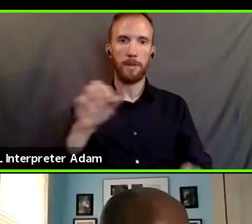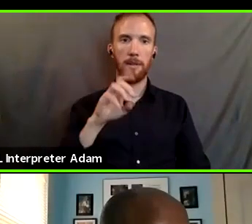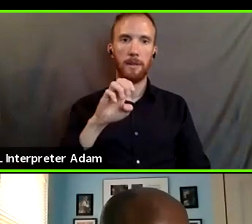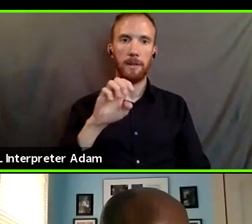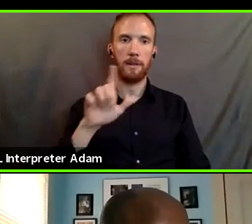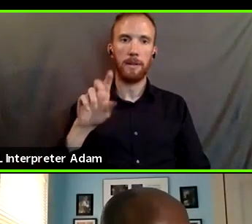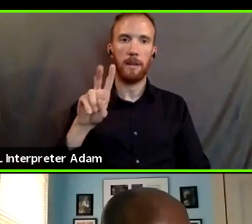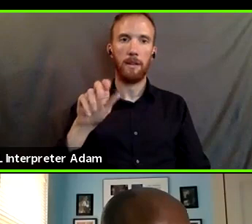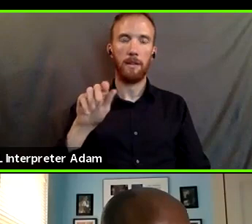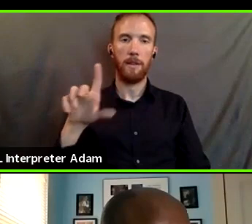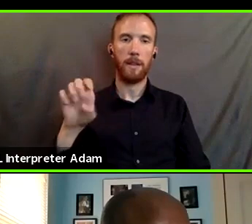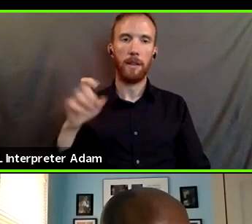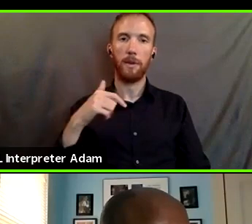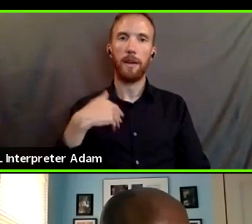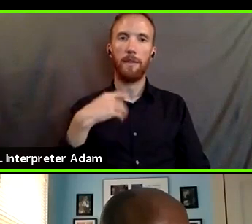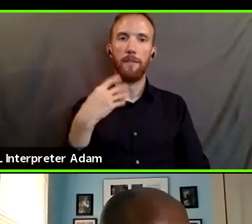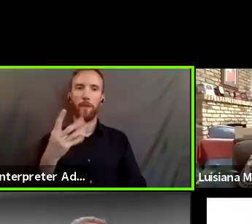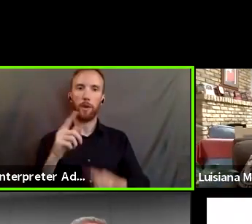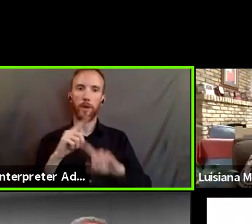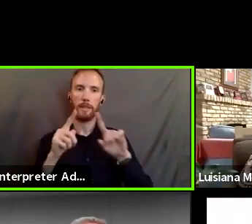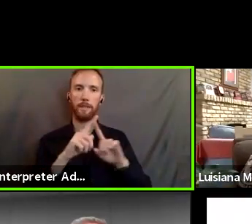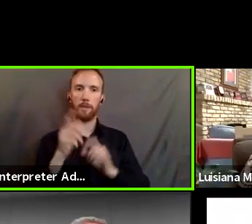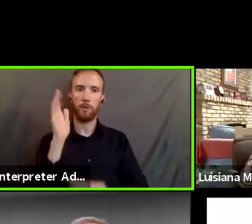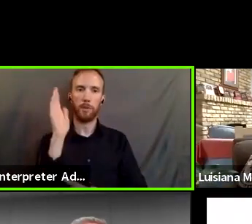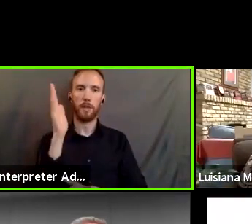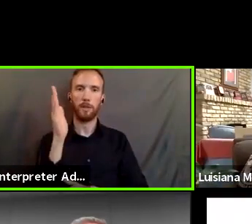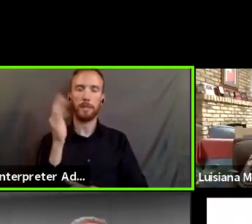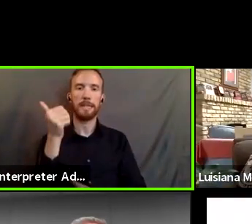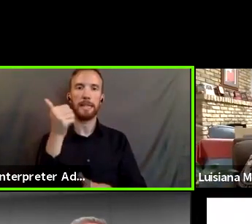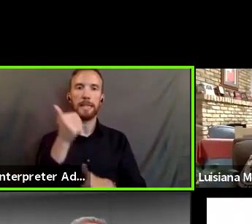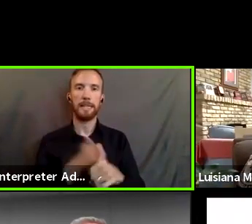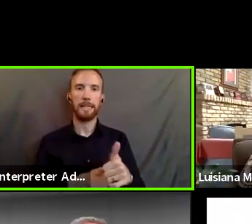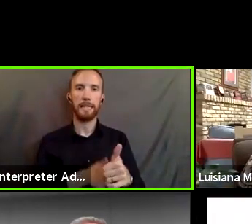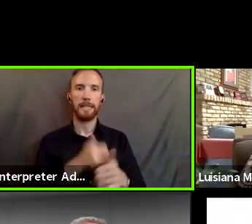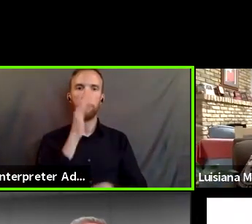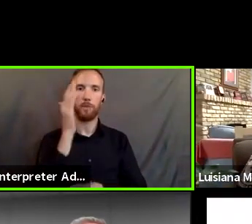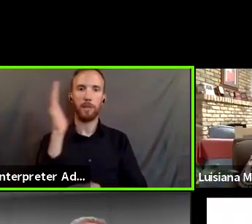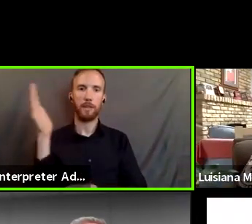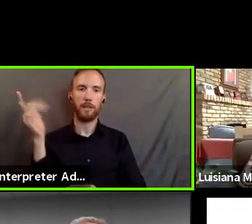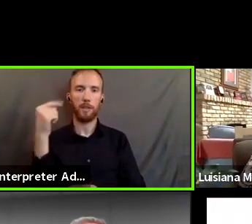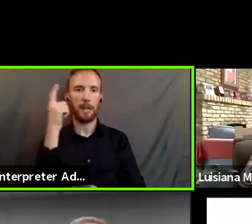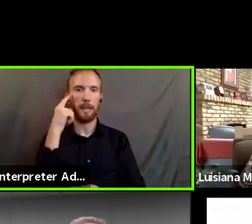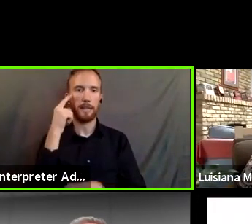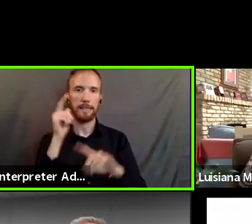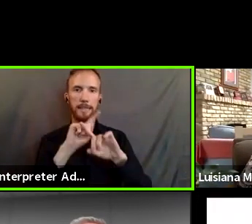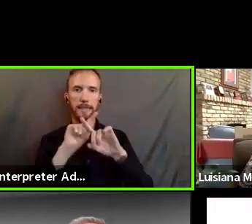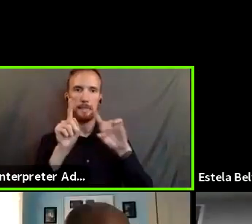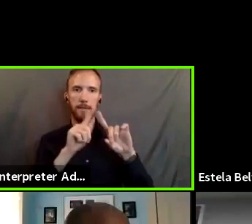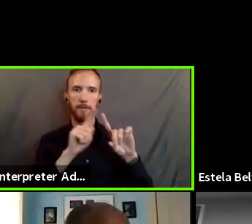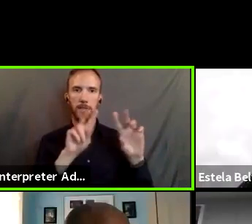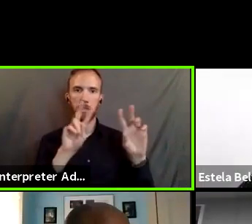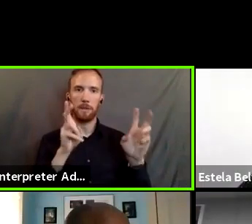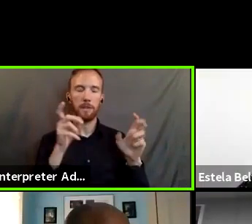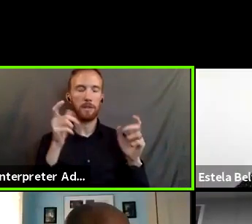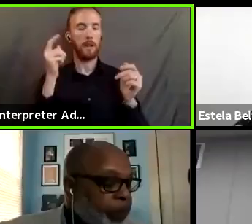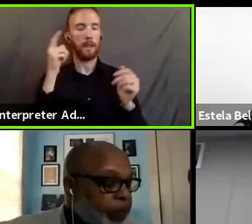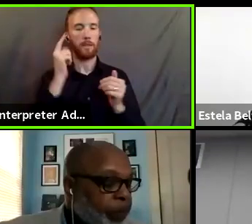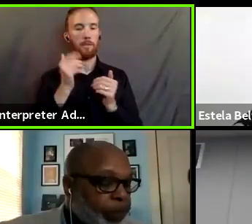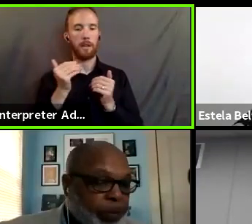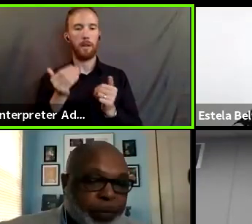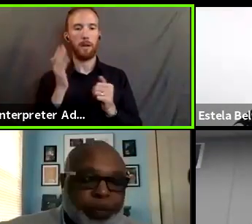different subject matter i think at this point let me suggest that we maybe take a couple questions and